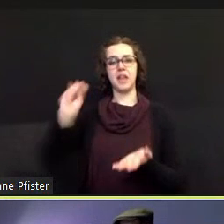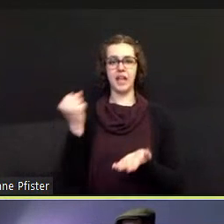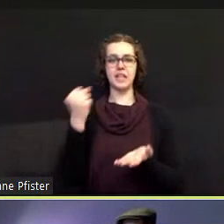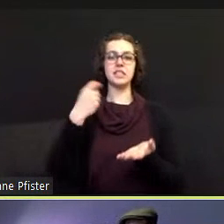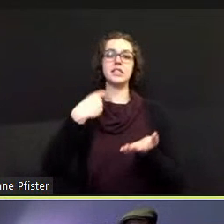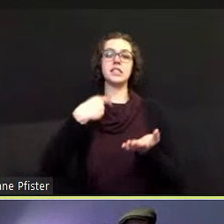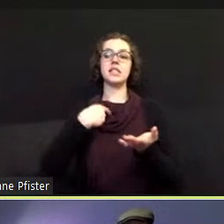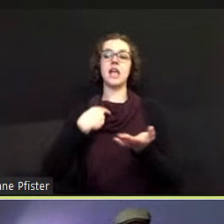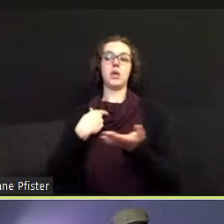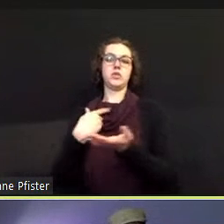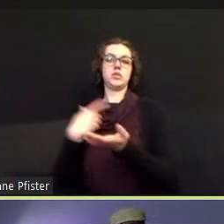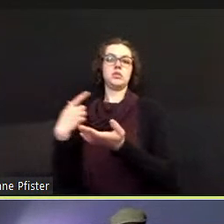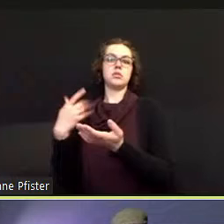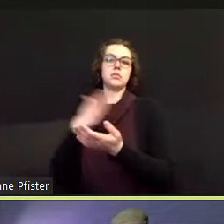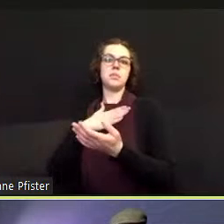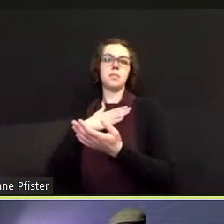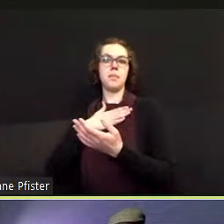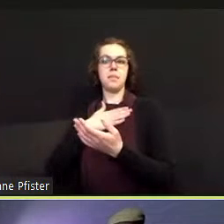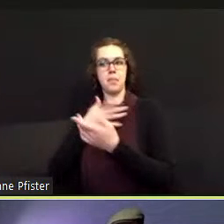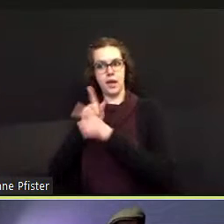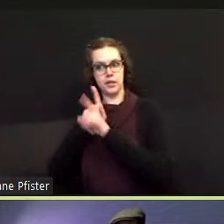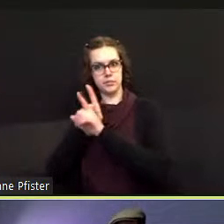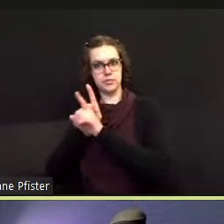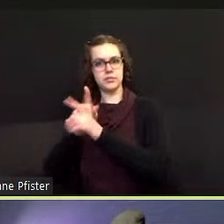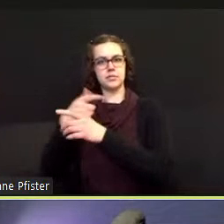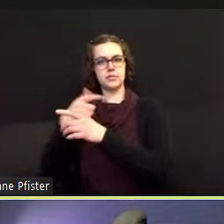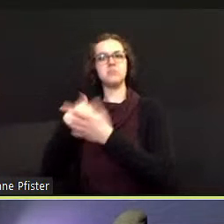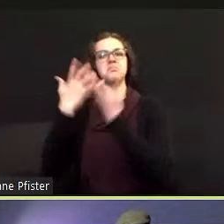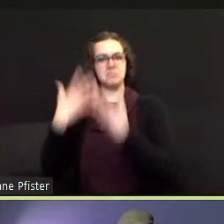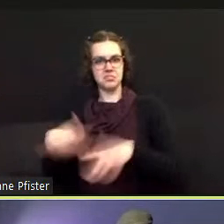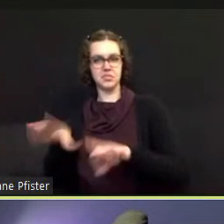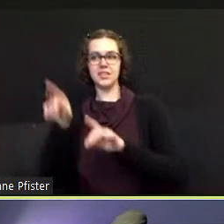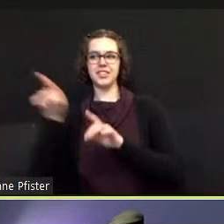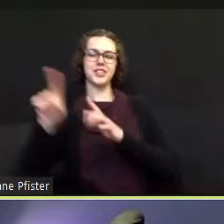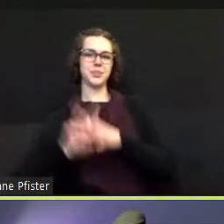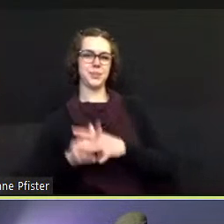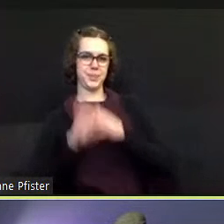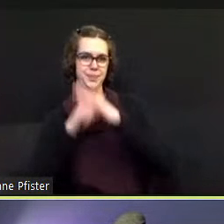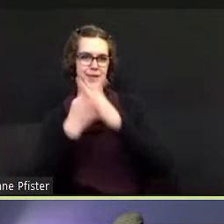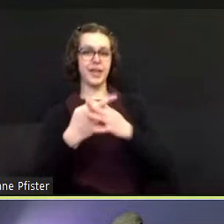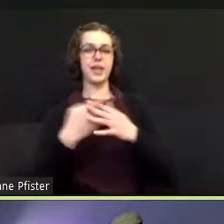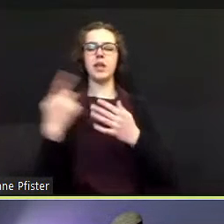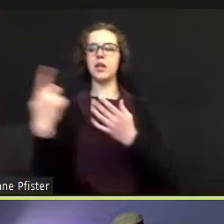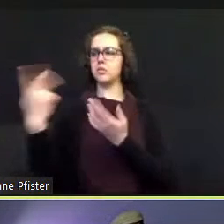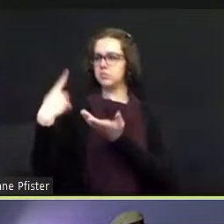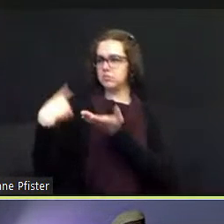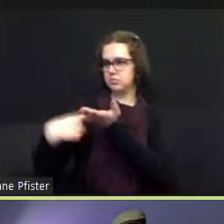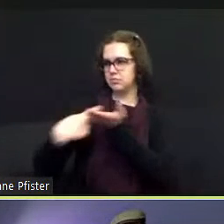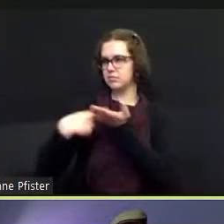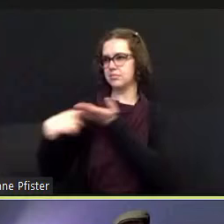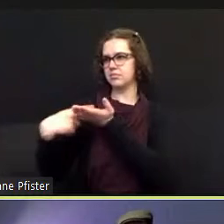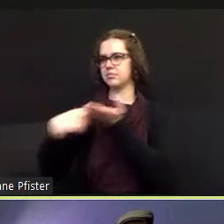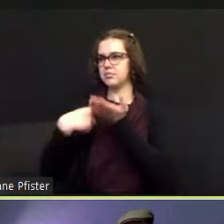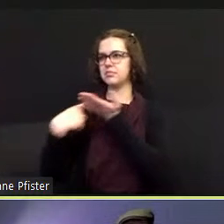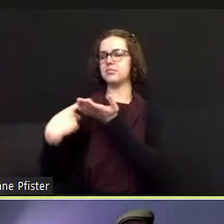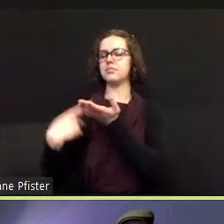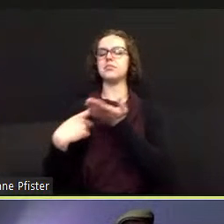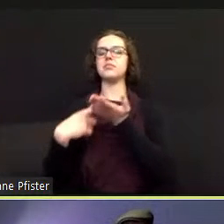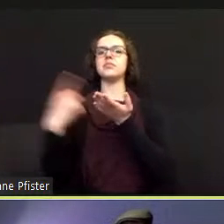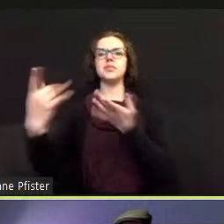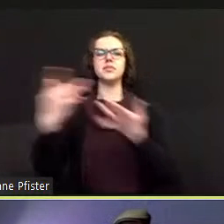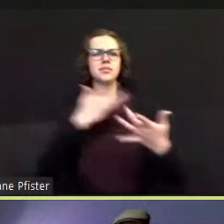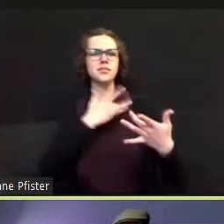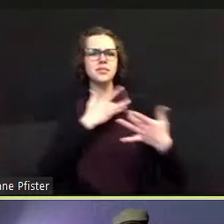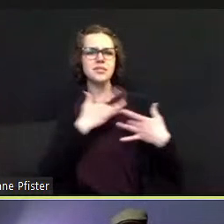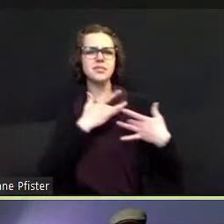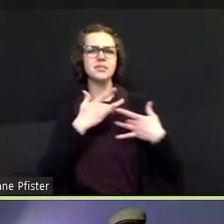Fulbright fellowship down there. She was beginning one. And we had this conversation during part of our overlap. And she was really concerned about how she was